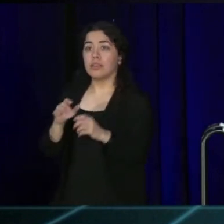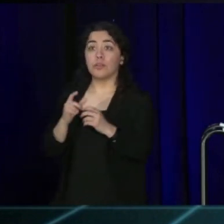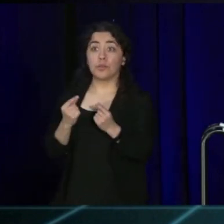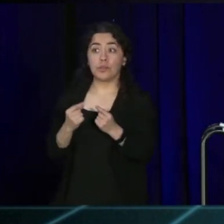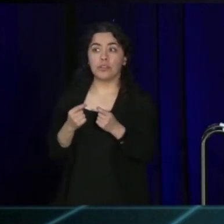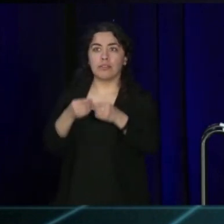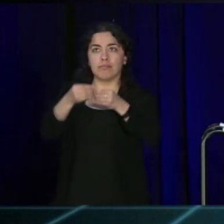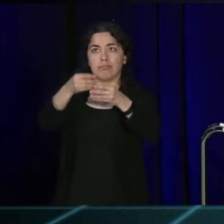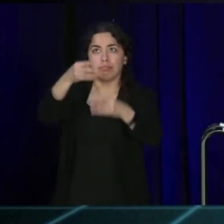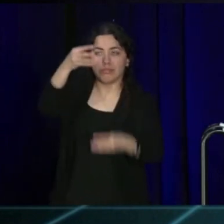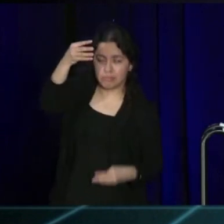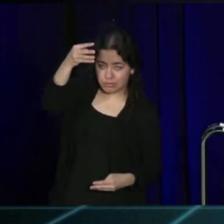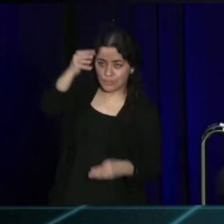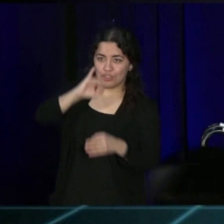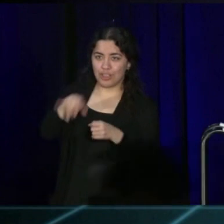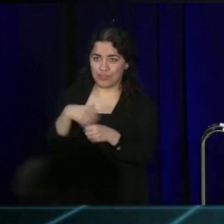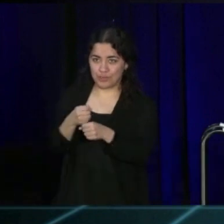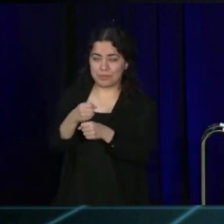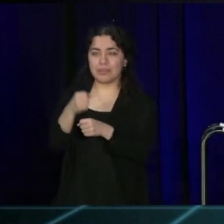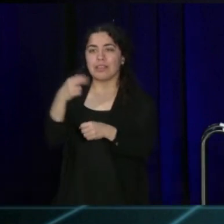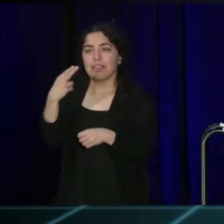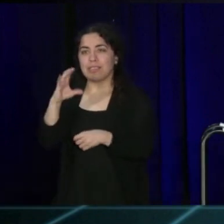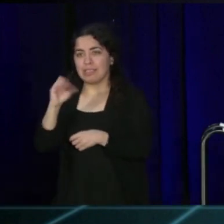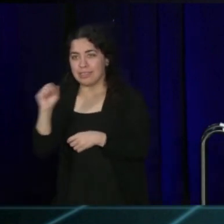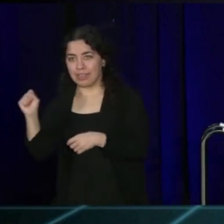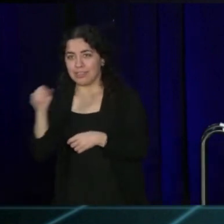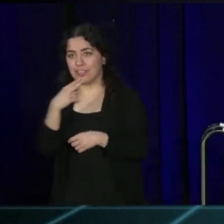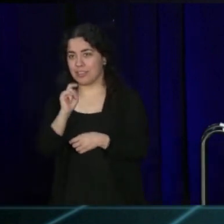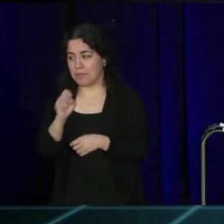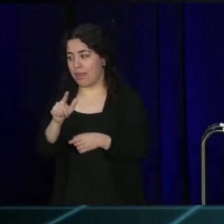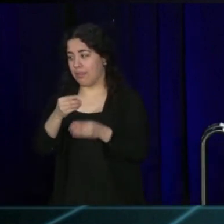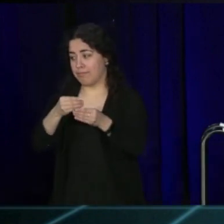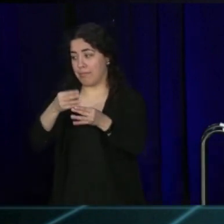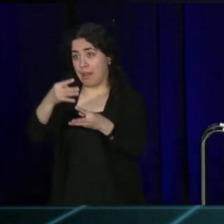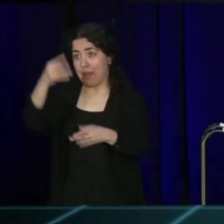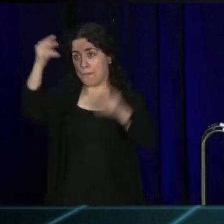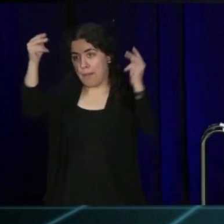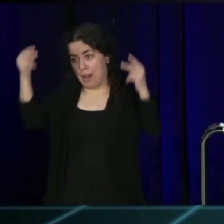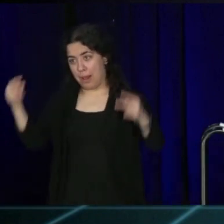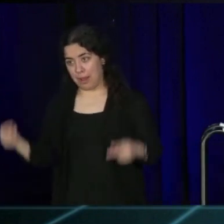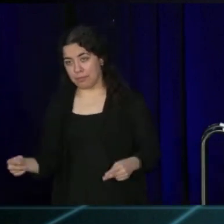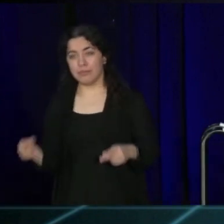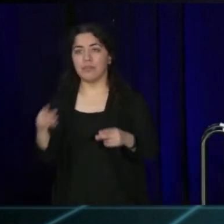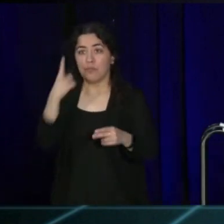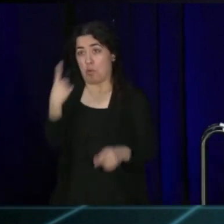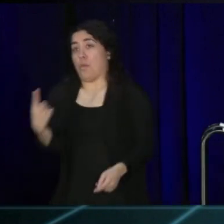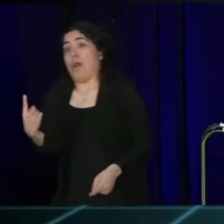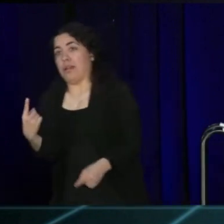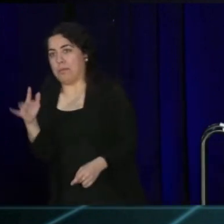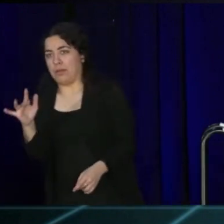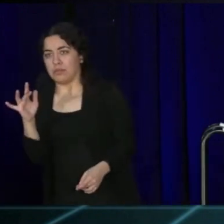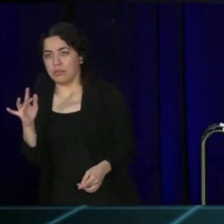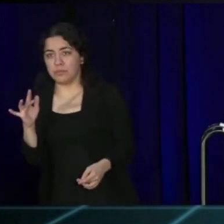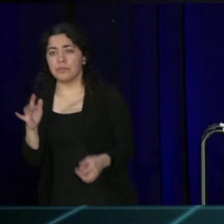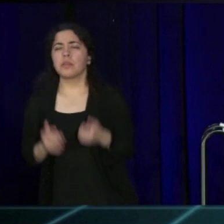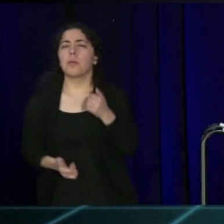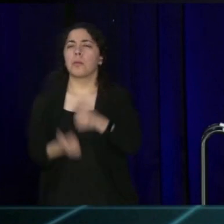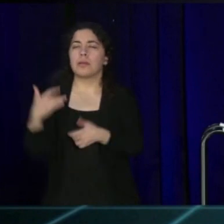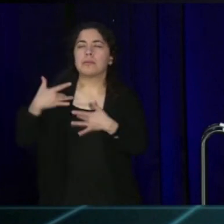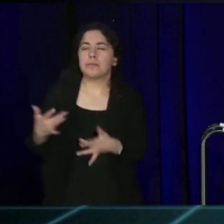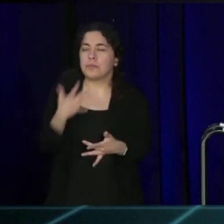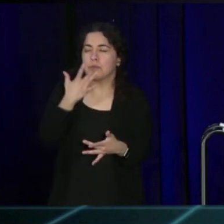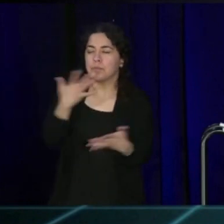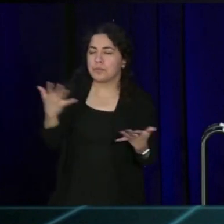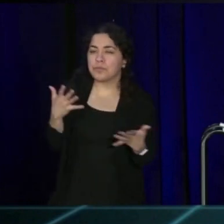and HTML, and as you can see, it actually takes quite a lot to build a button. So in most of the cases, we should prefer native